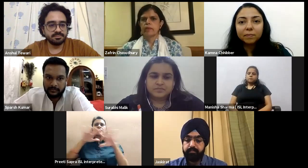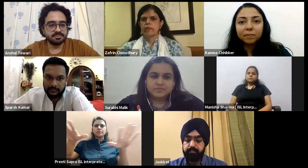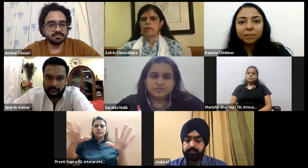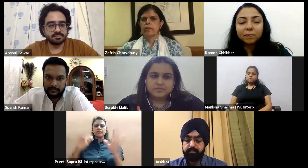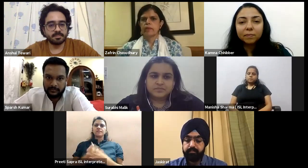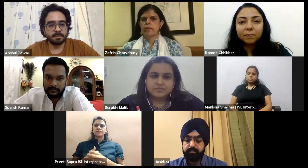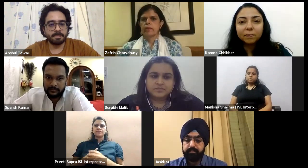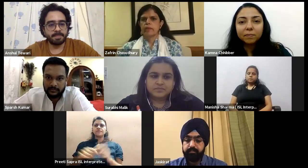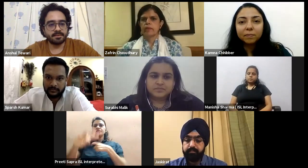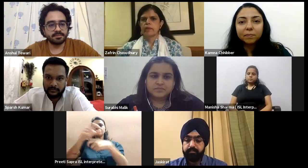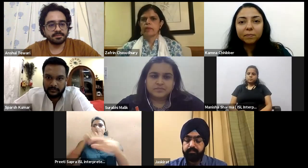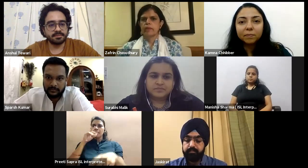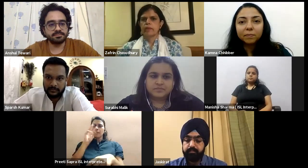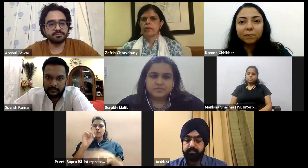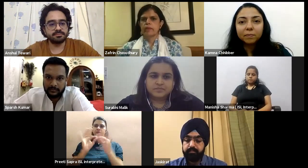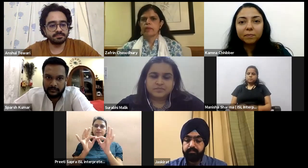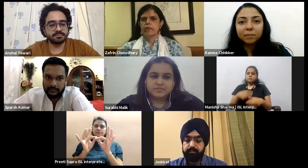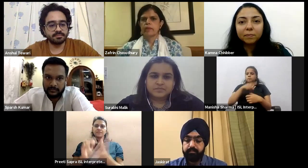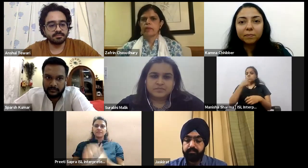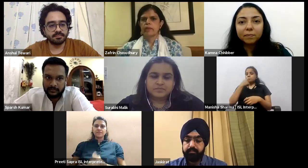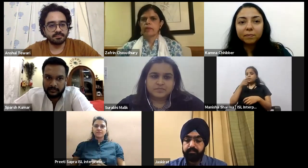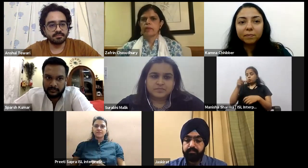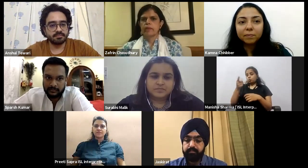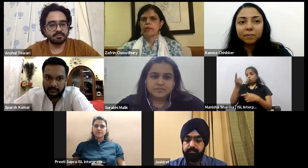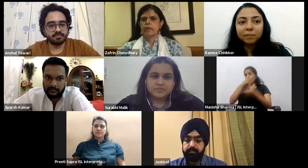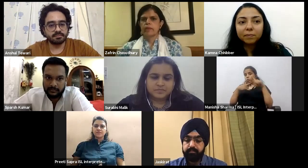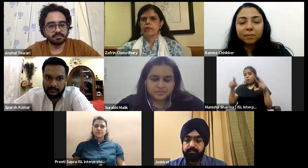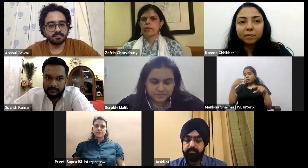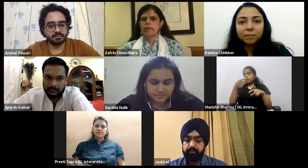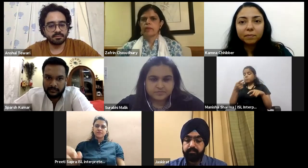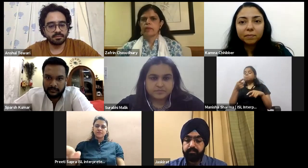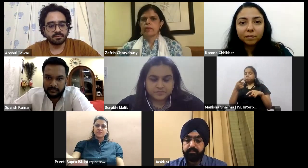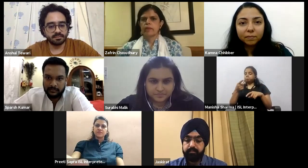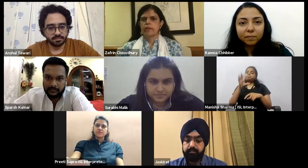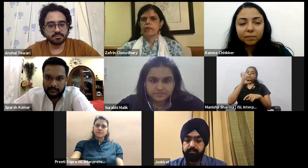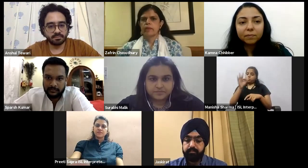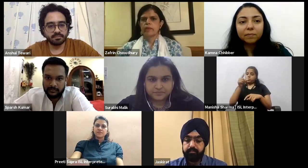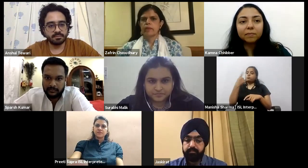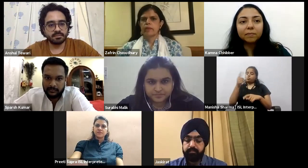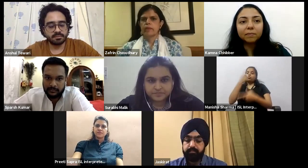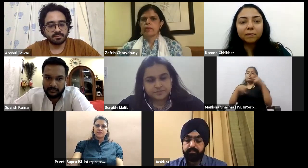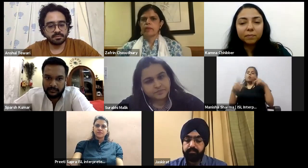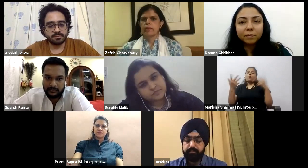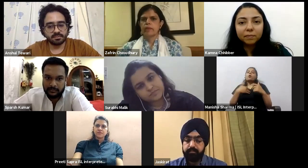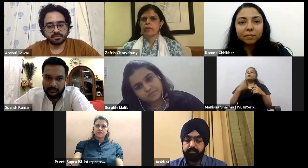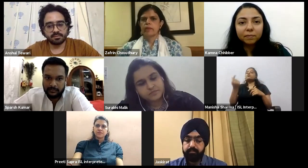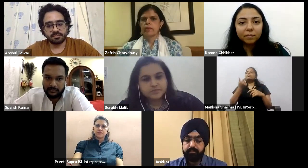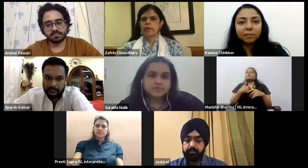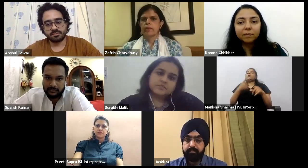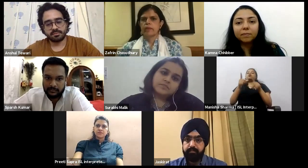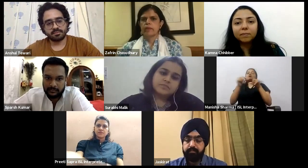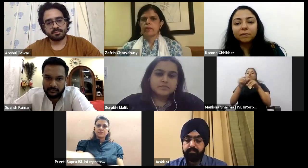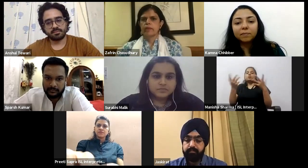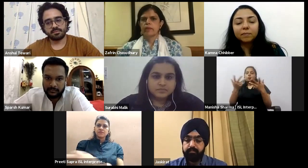I mean, you have mentioned language, which is a very important, element of what we do and how we.